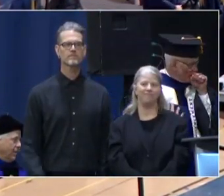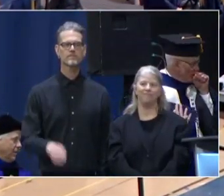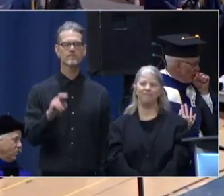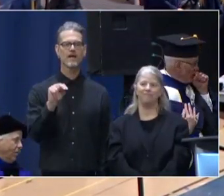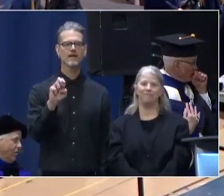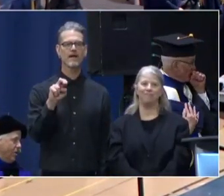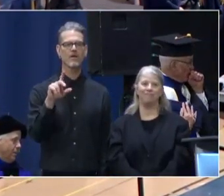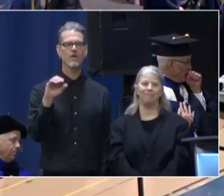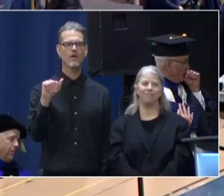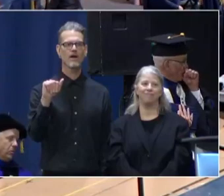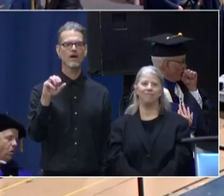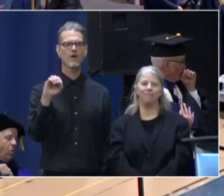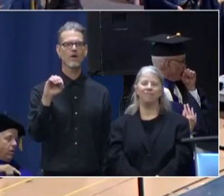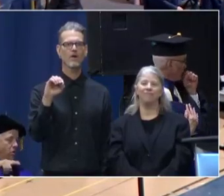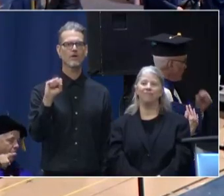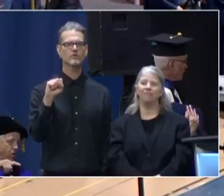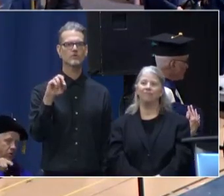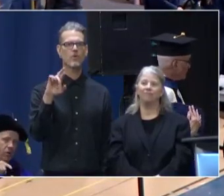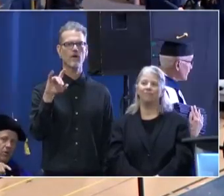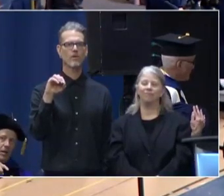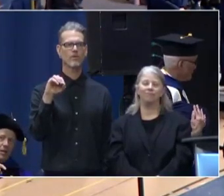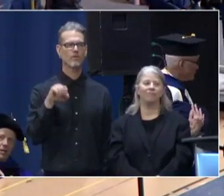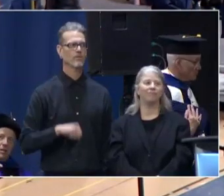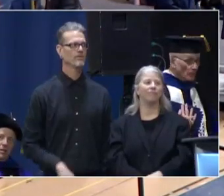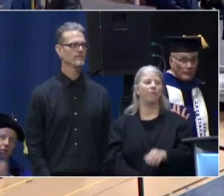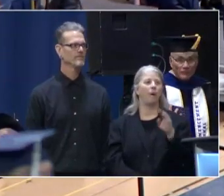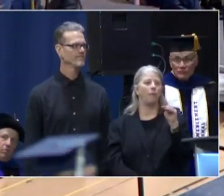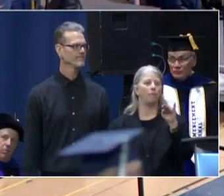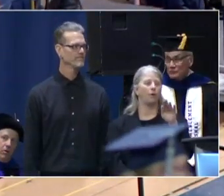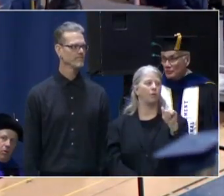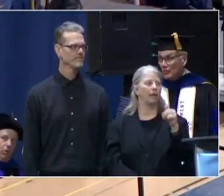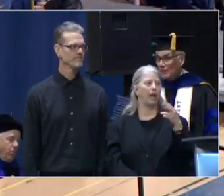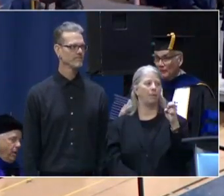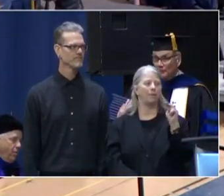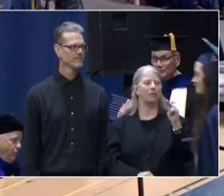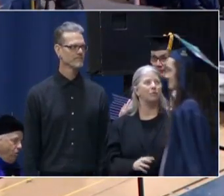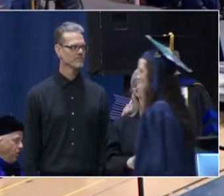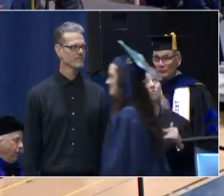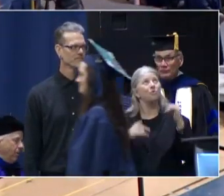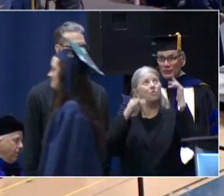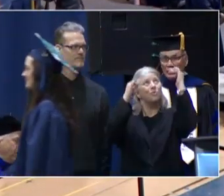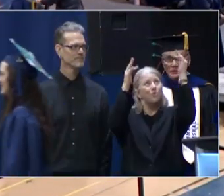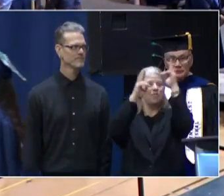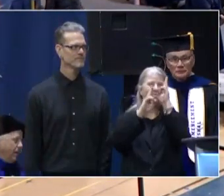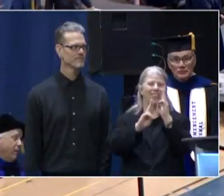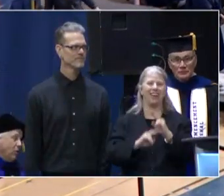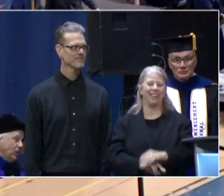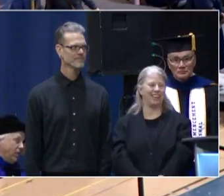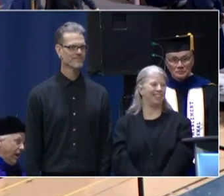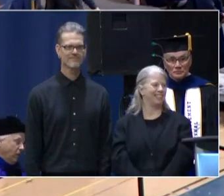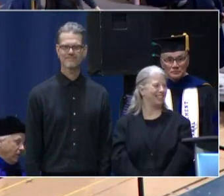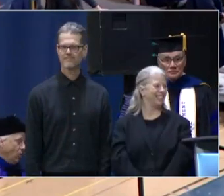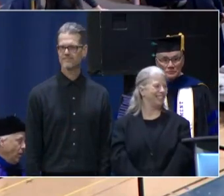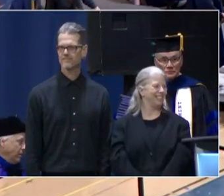Viola Osorio. Marina Hanlon, summa cum laude.